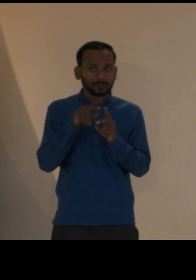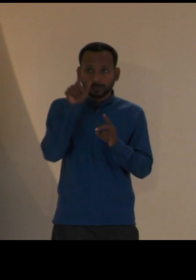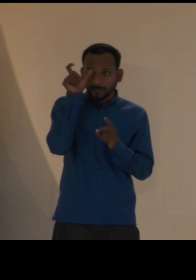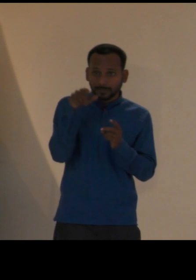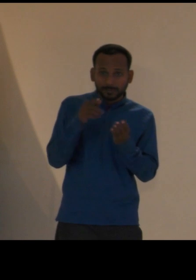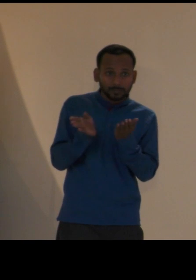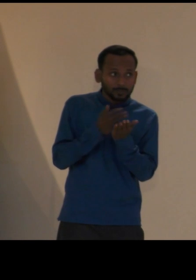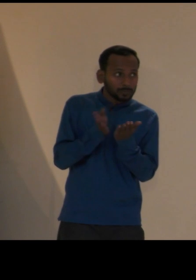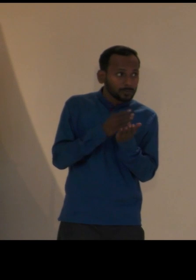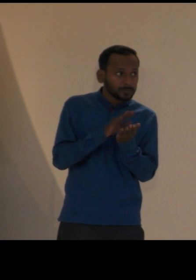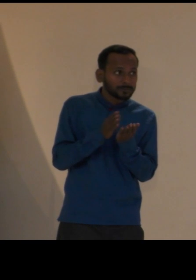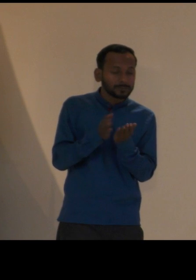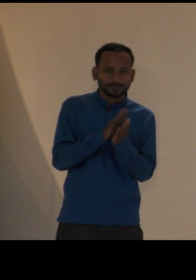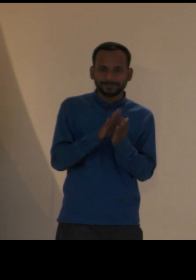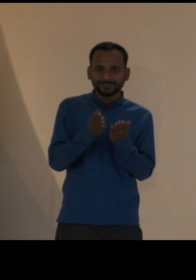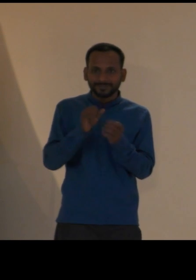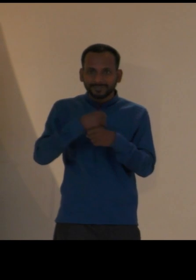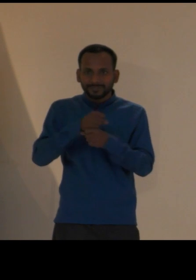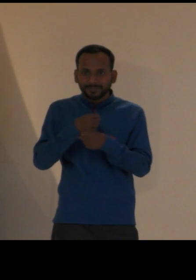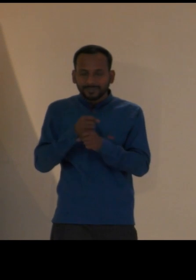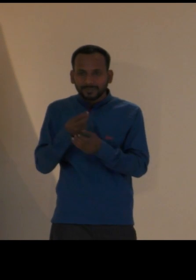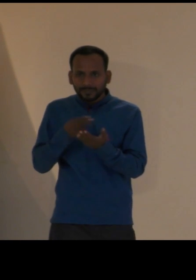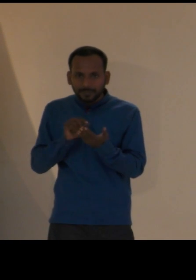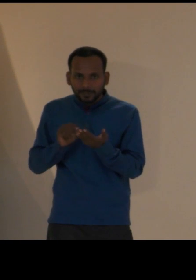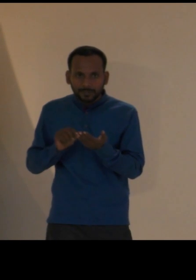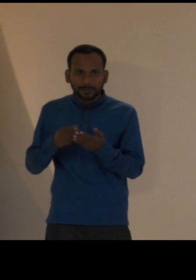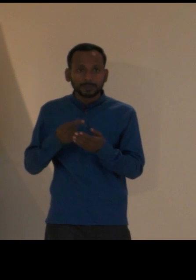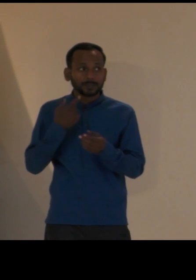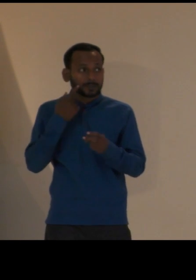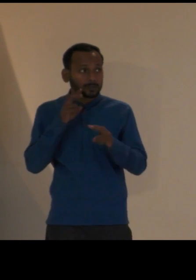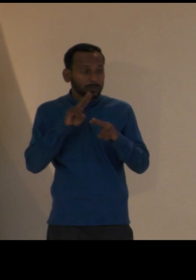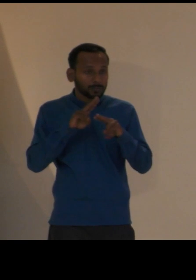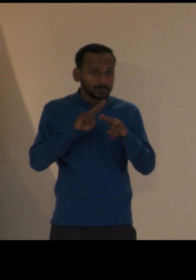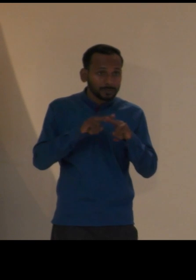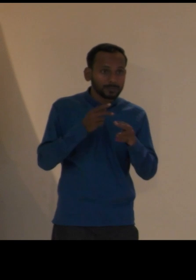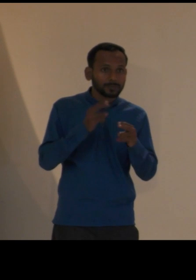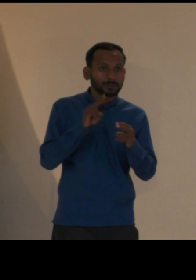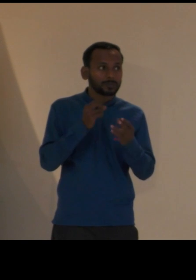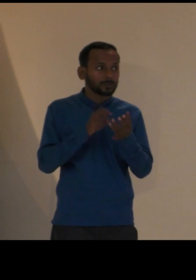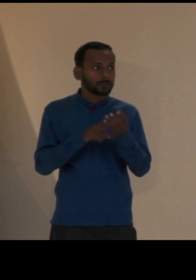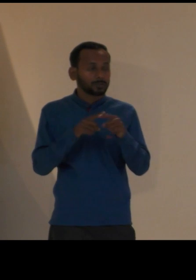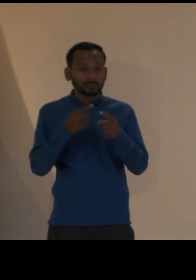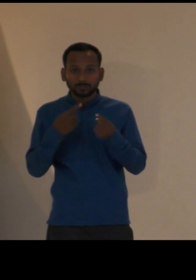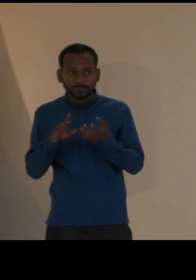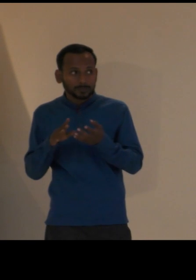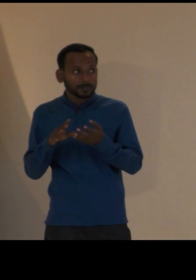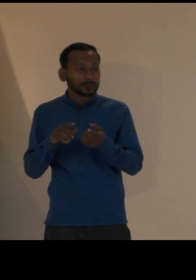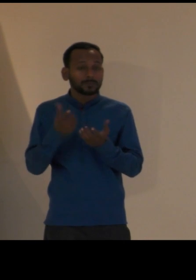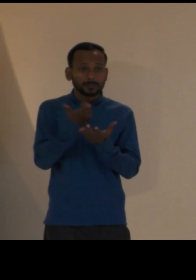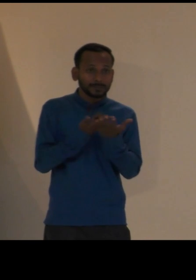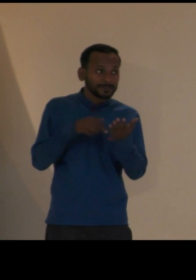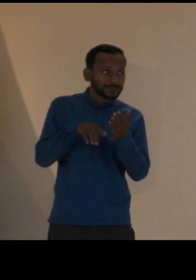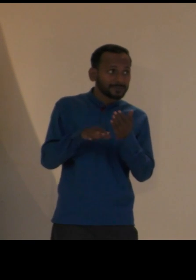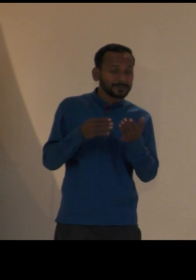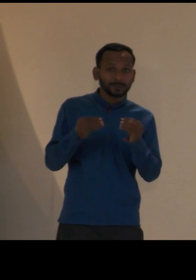that you write put together to write the book become the archive. The book goes into the library, but your notes